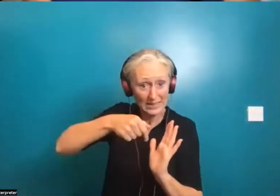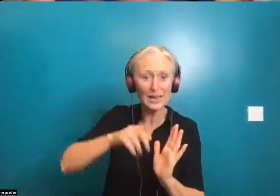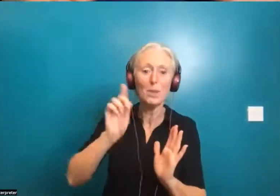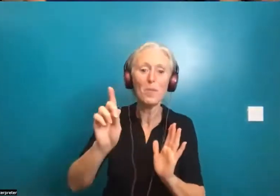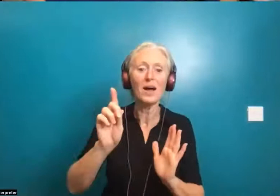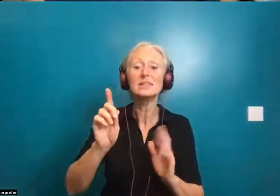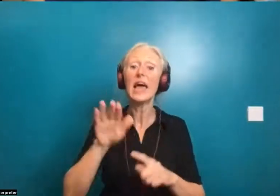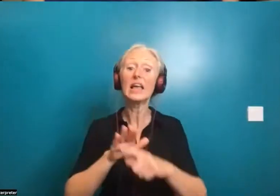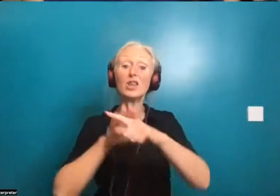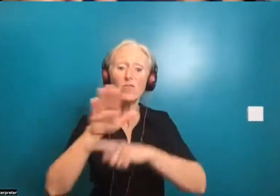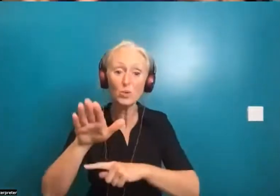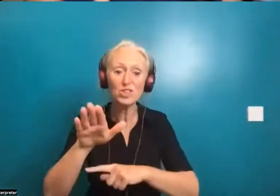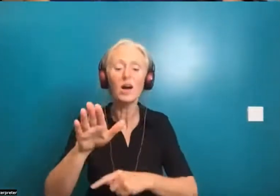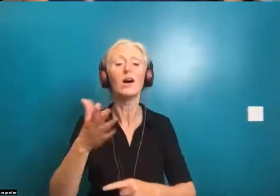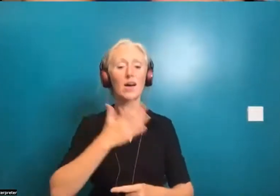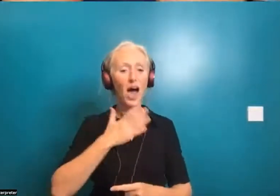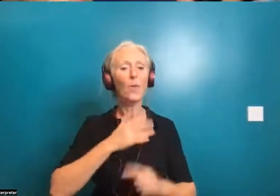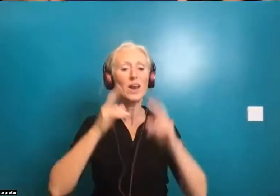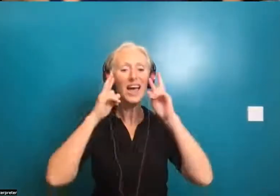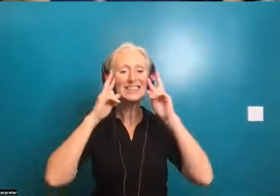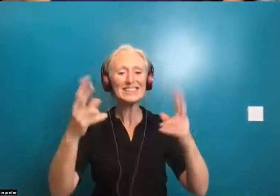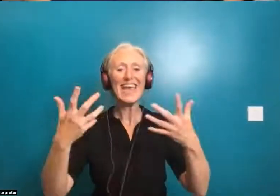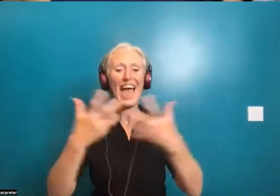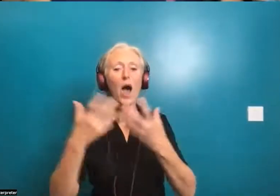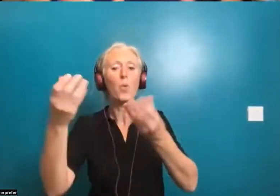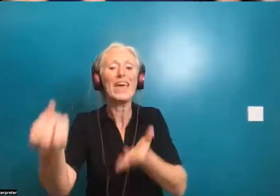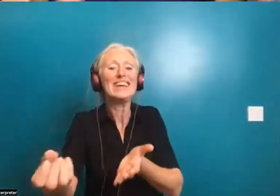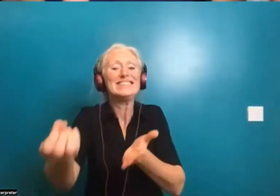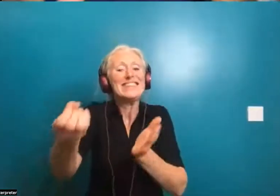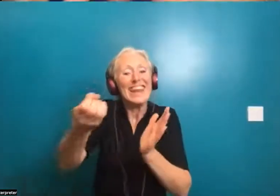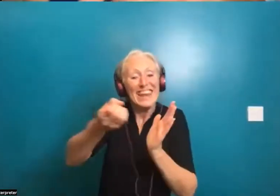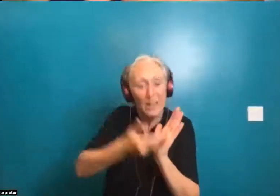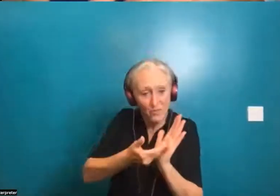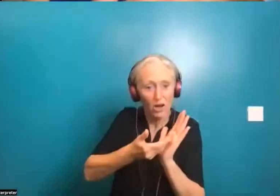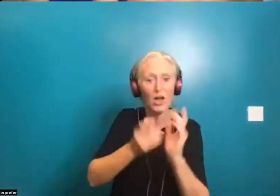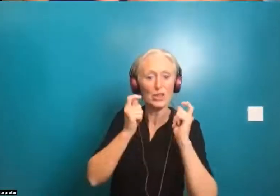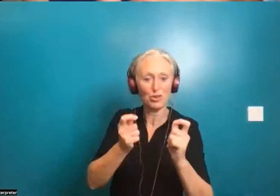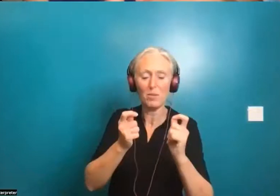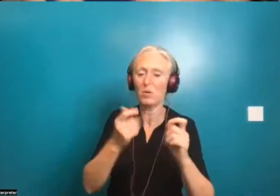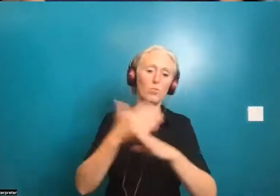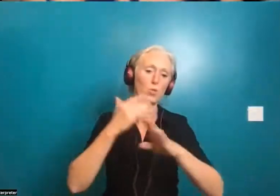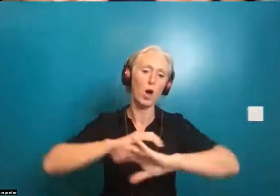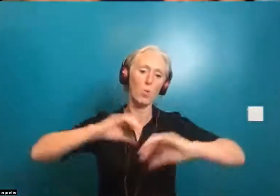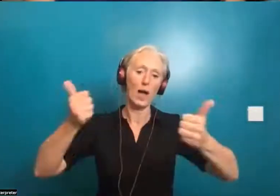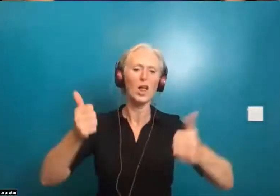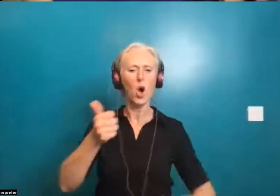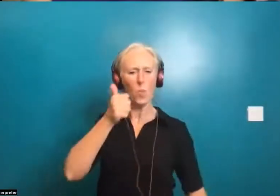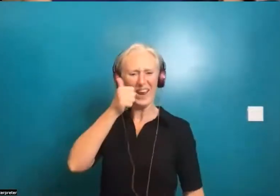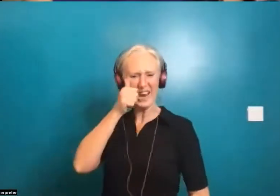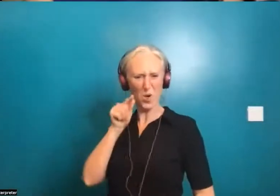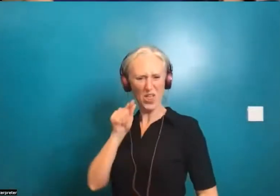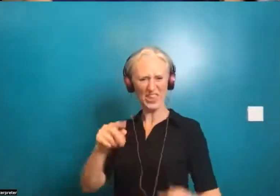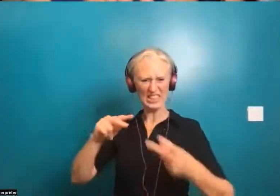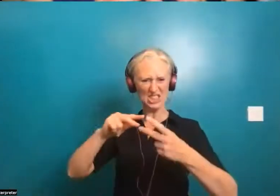good delivery cassette and a way that we know that, okay, we can slot in this gene, we know how to get it